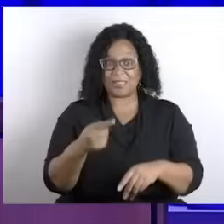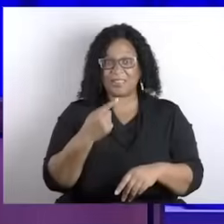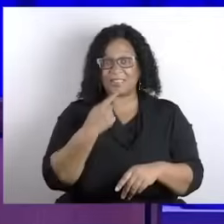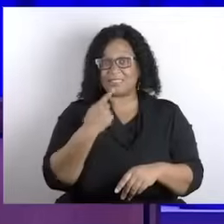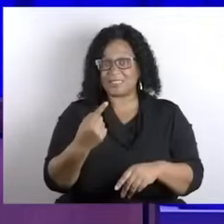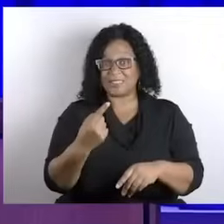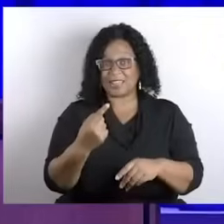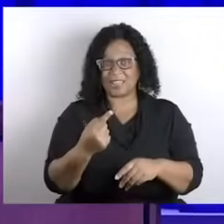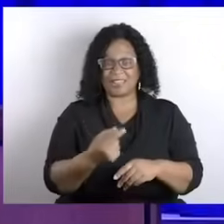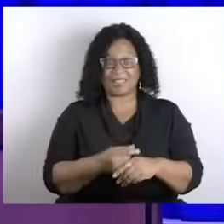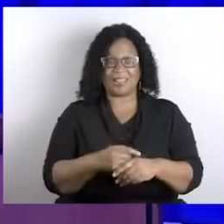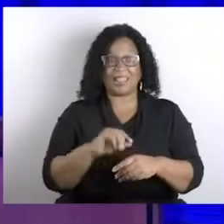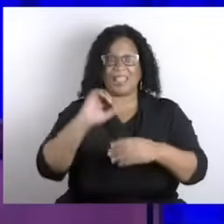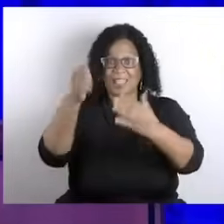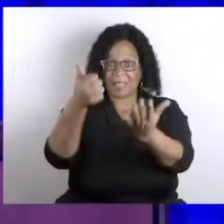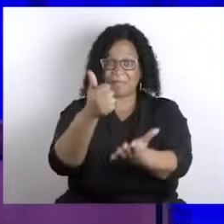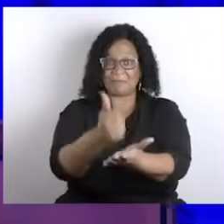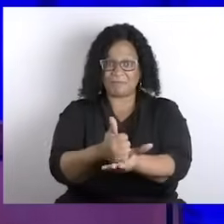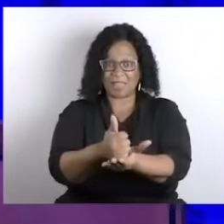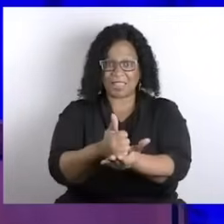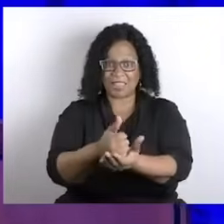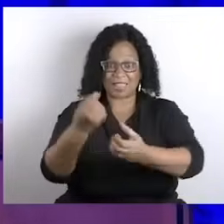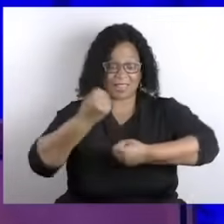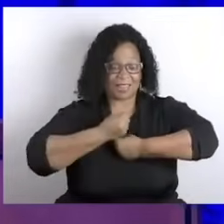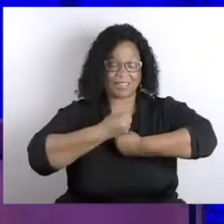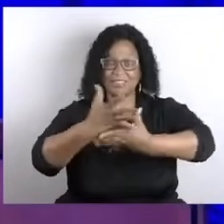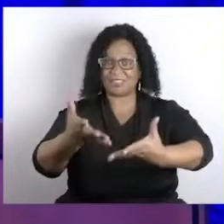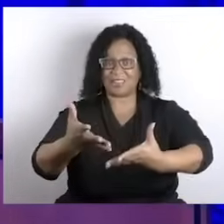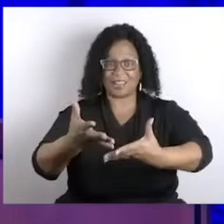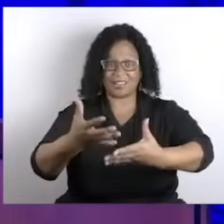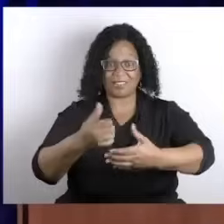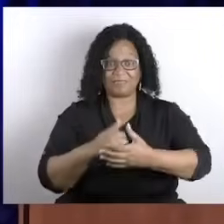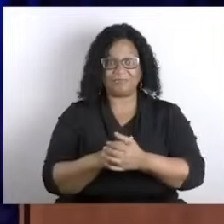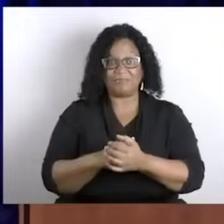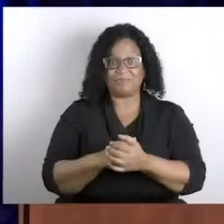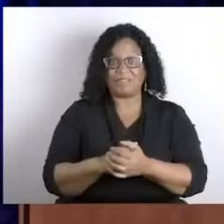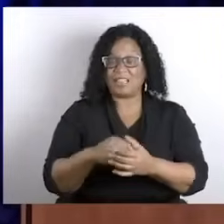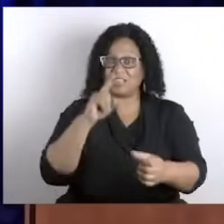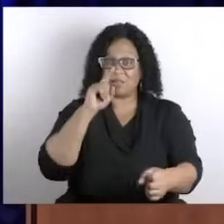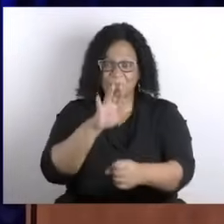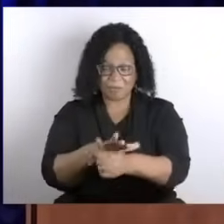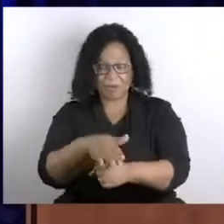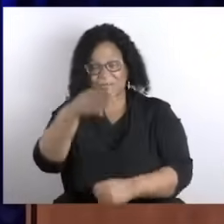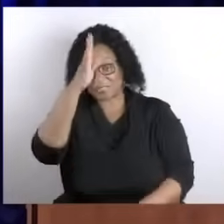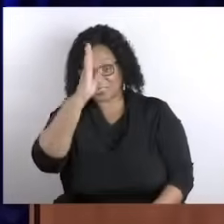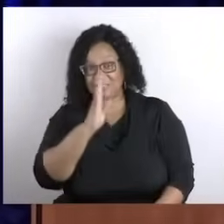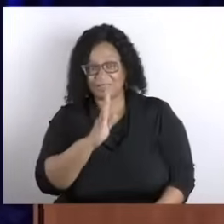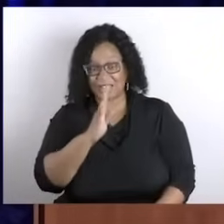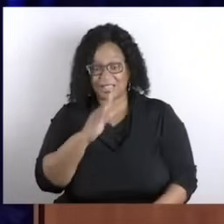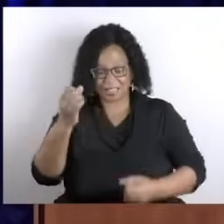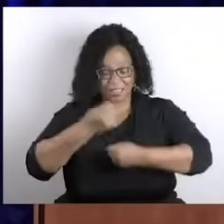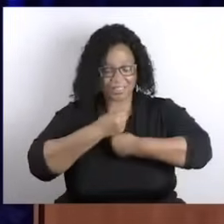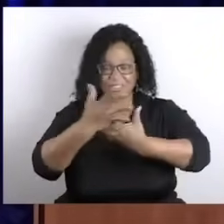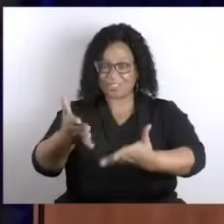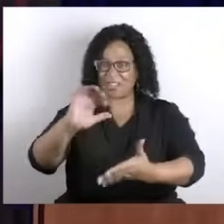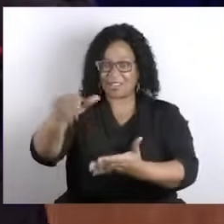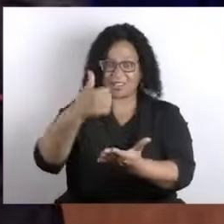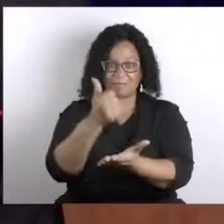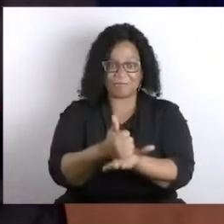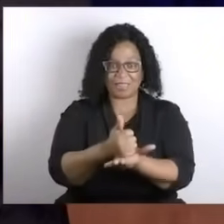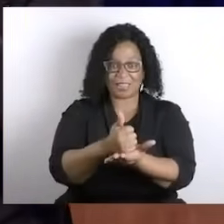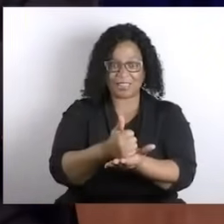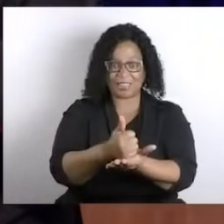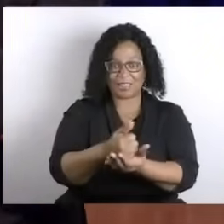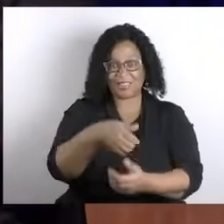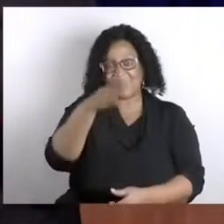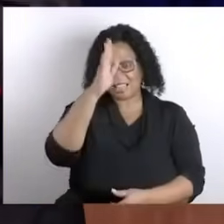lift both of your hands and shout amen to the promises of God. Shout amen that